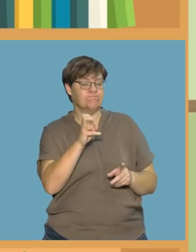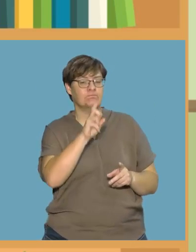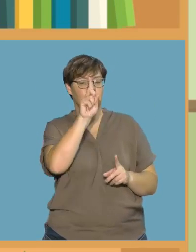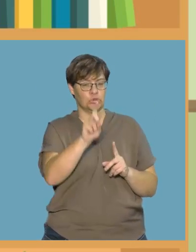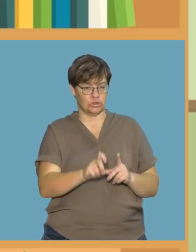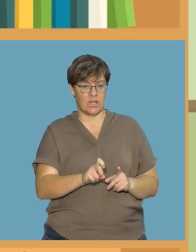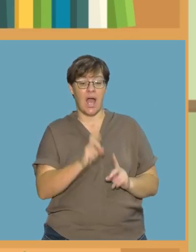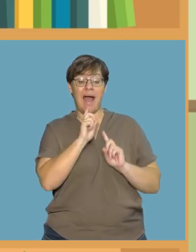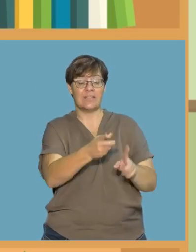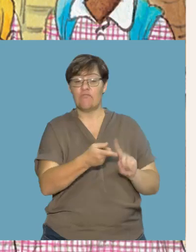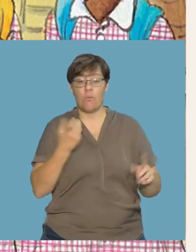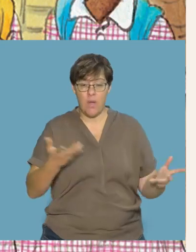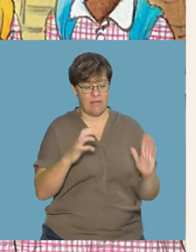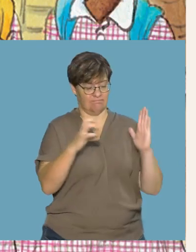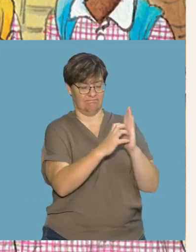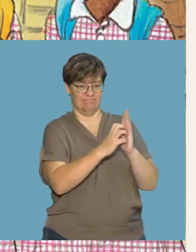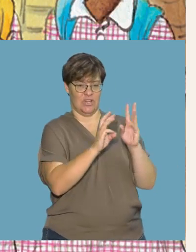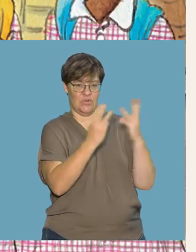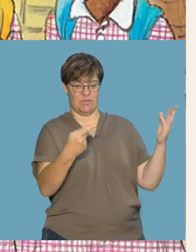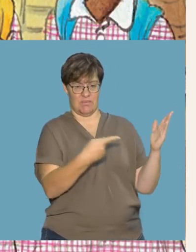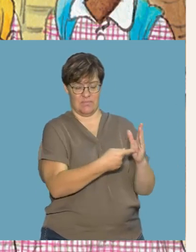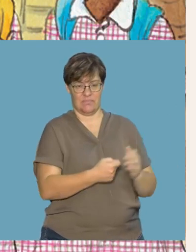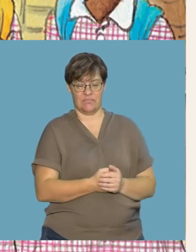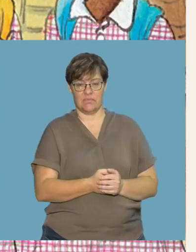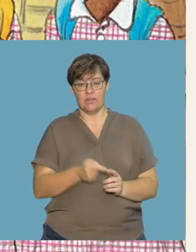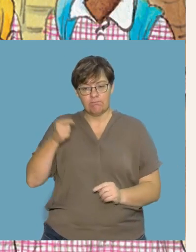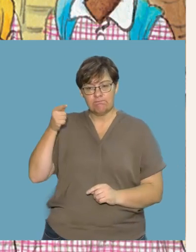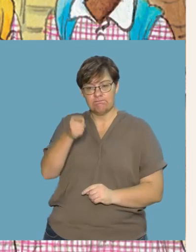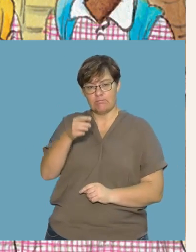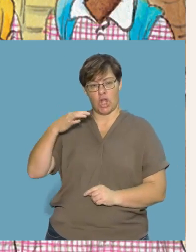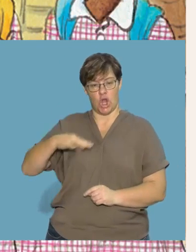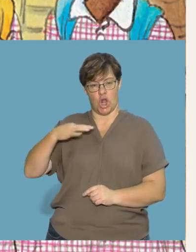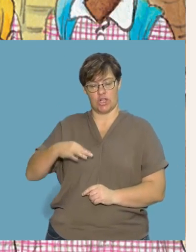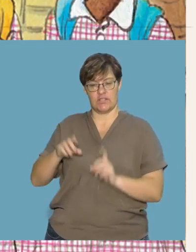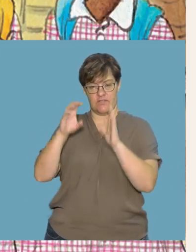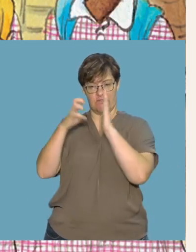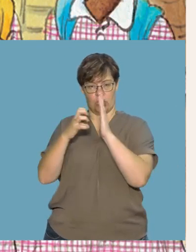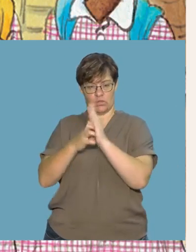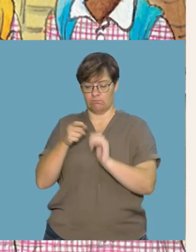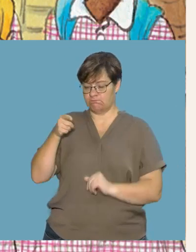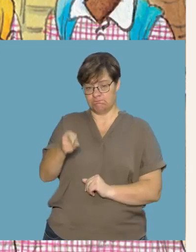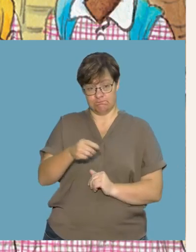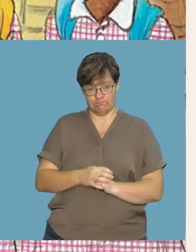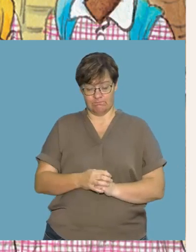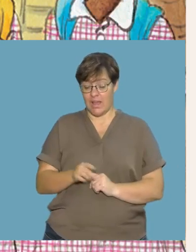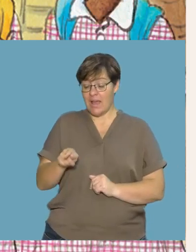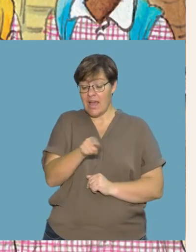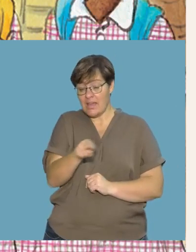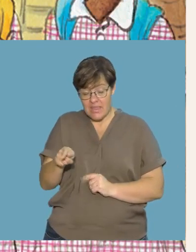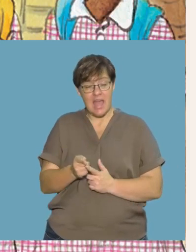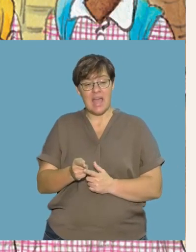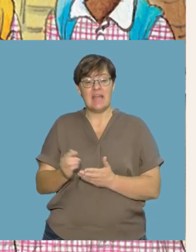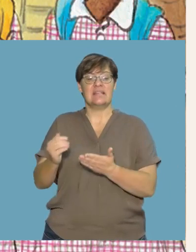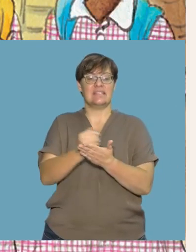article. Point to the girls in the photo. They saved the boy's life, so they are